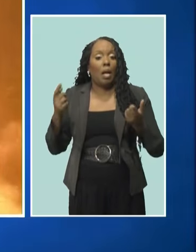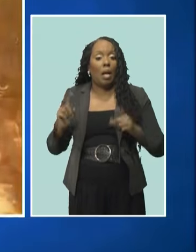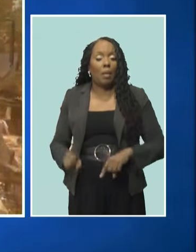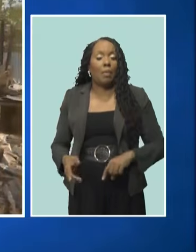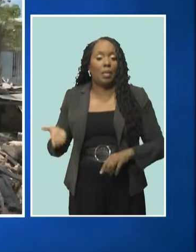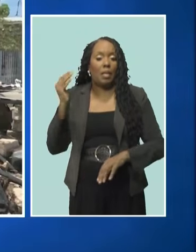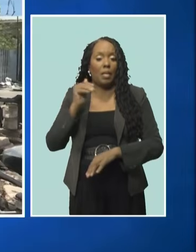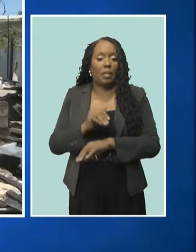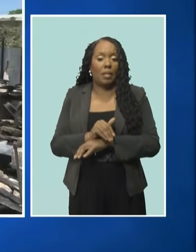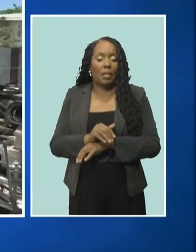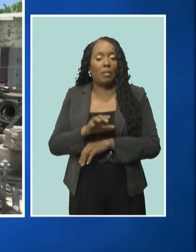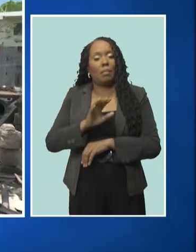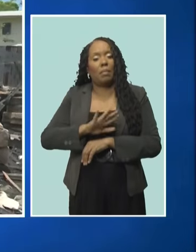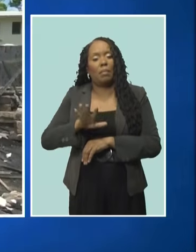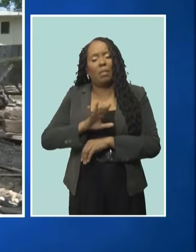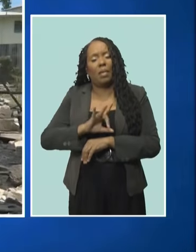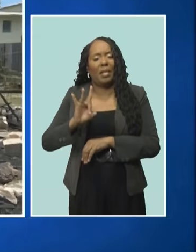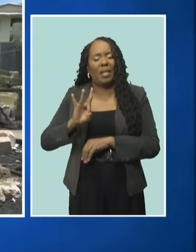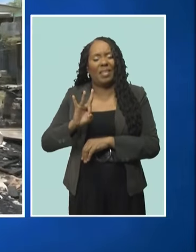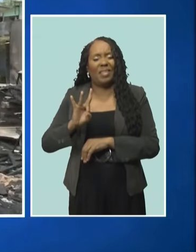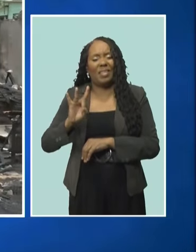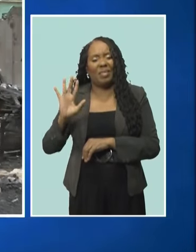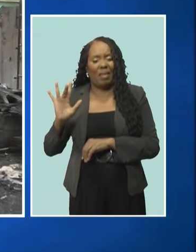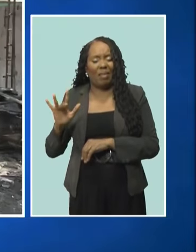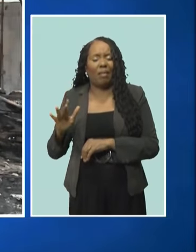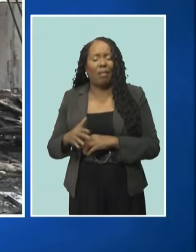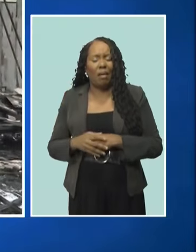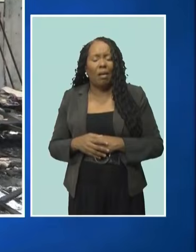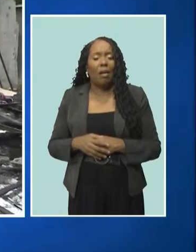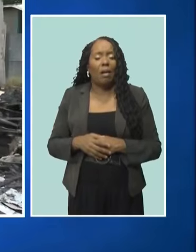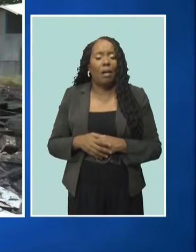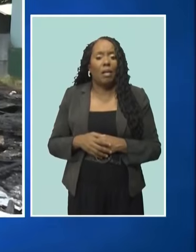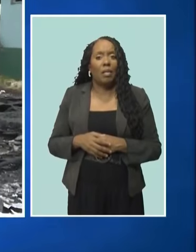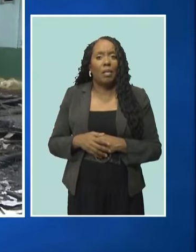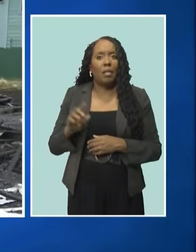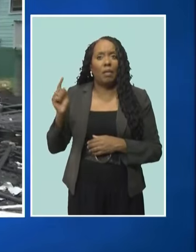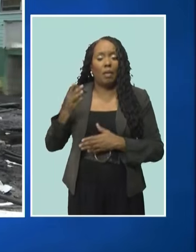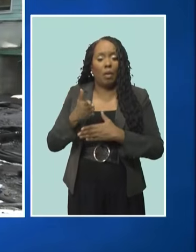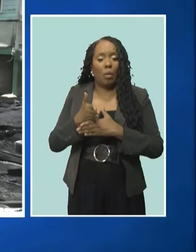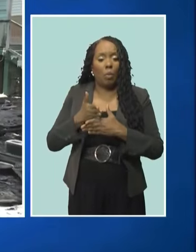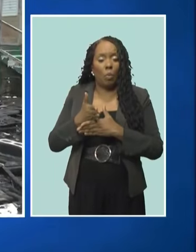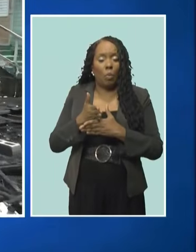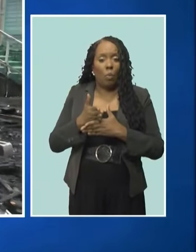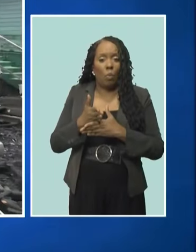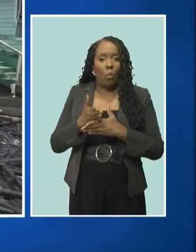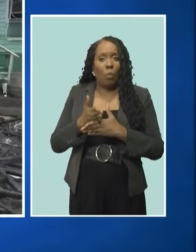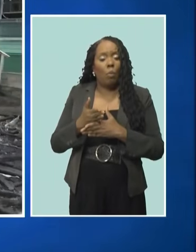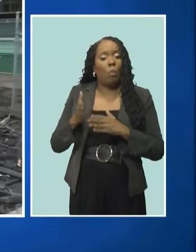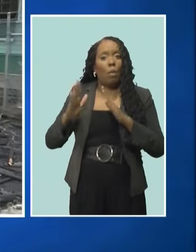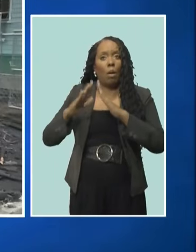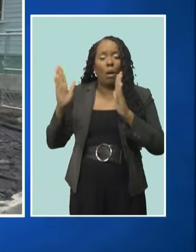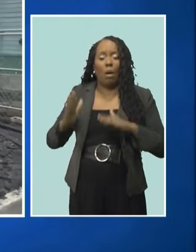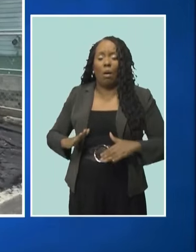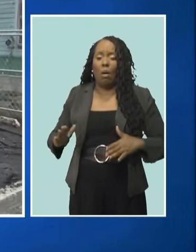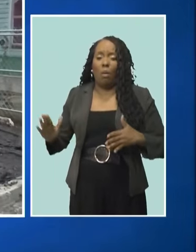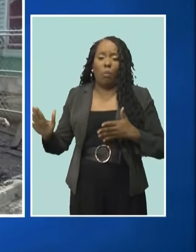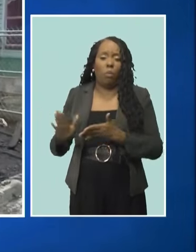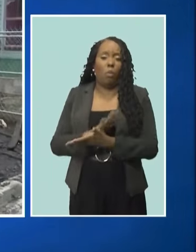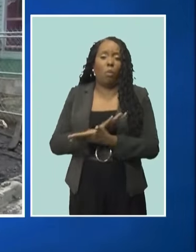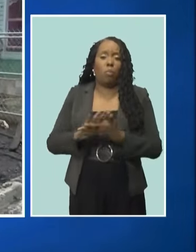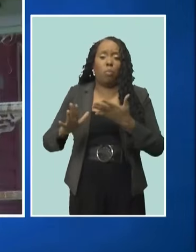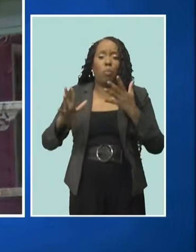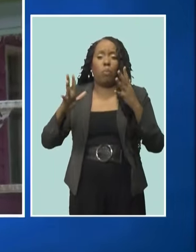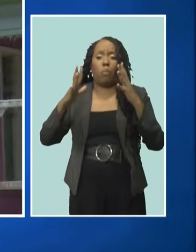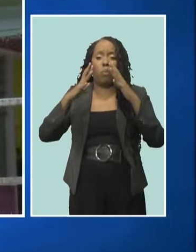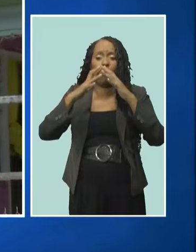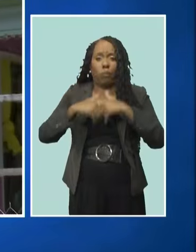left seven people displaced. They told CBC News the first wooden house, which was completely gutted, was occupied by two